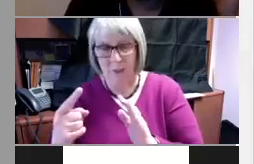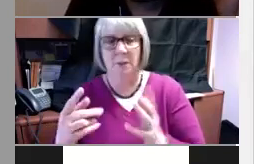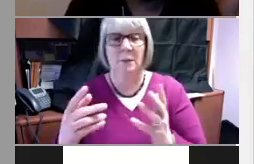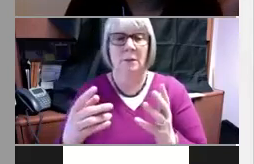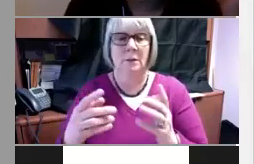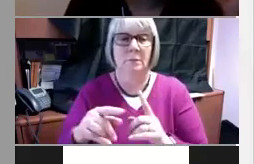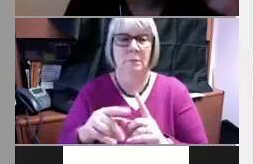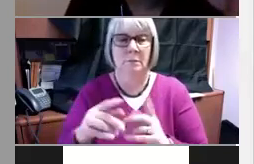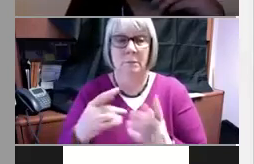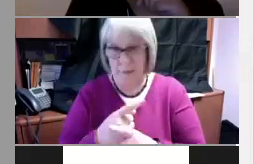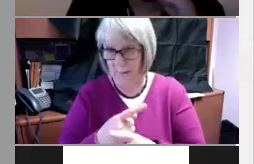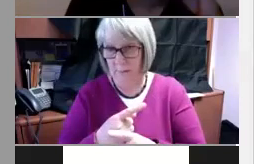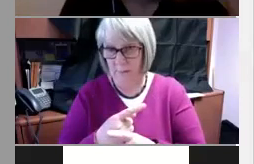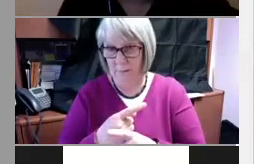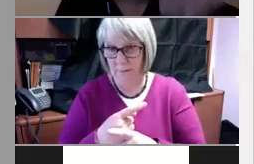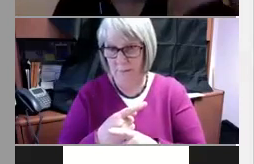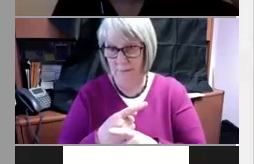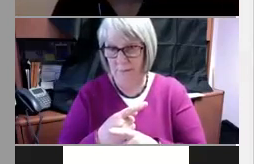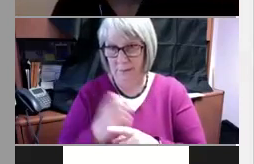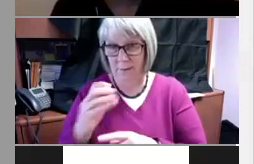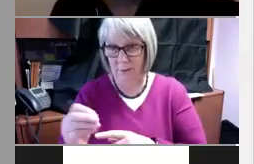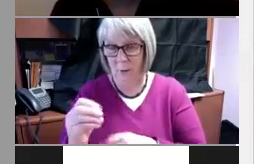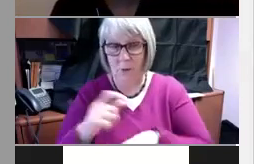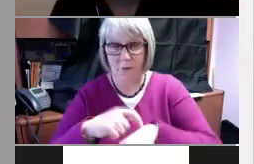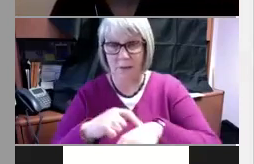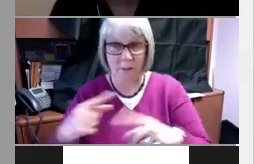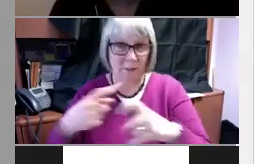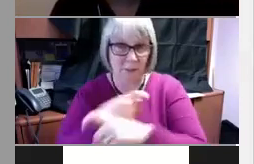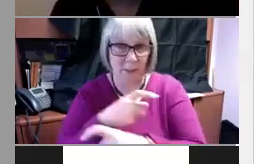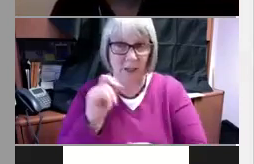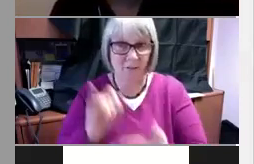right? So the time complexity of factorial is going to be